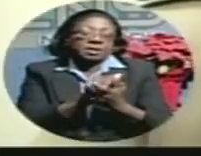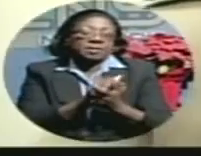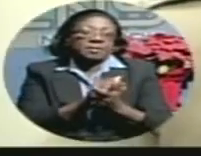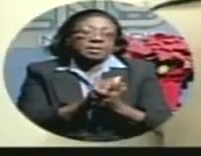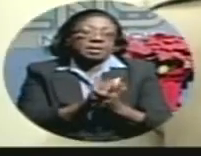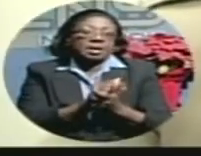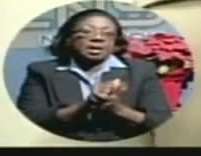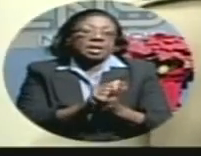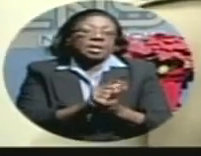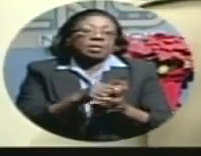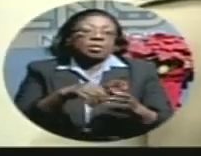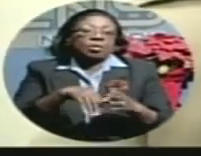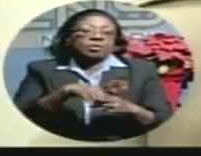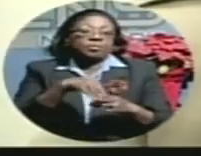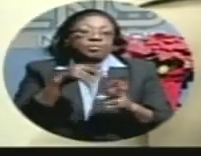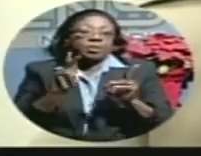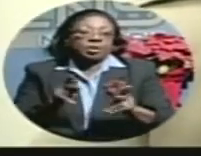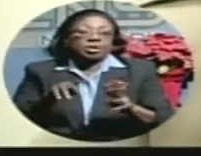Prolific offenders who are on bail for